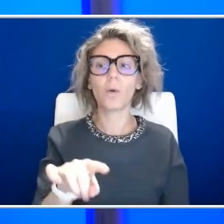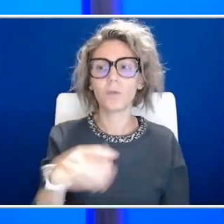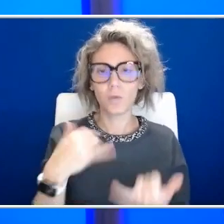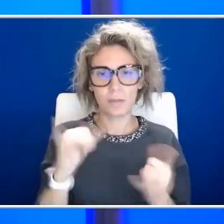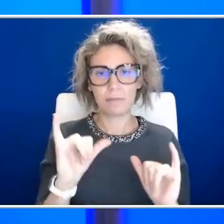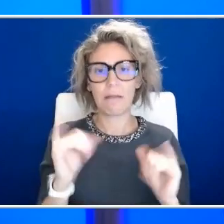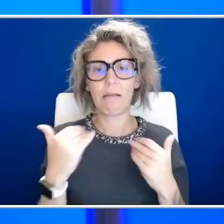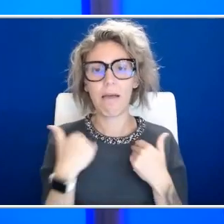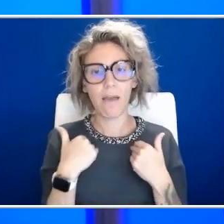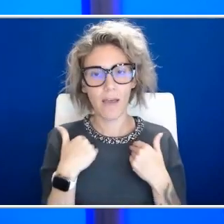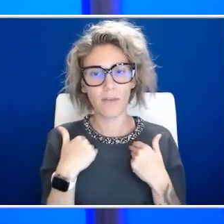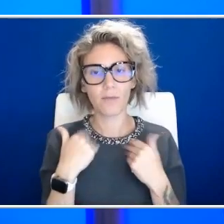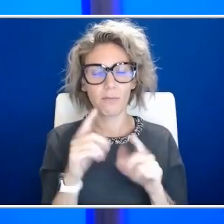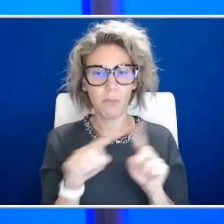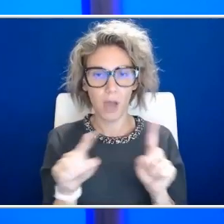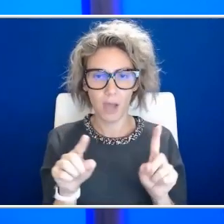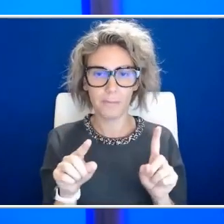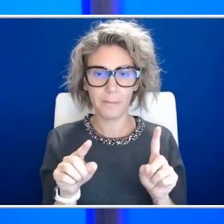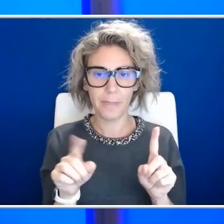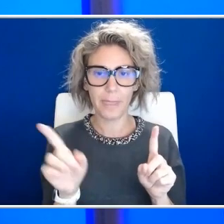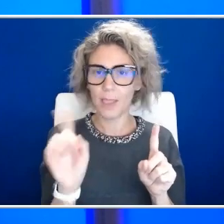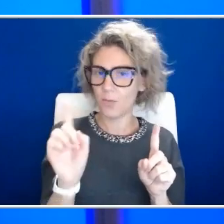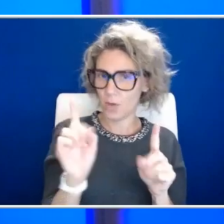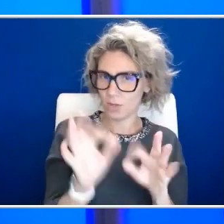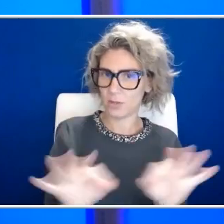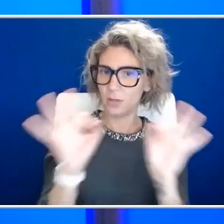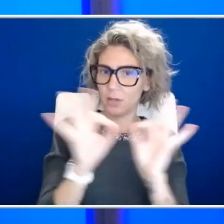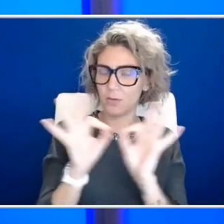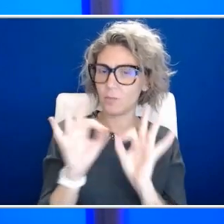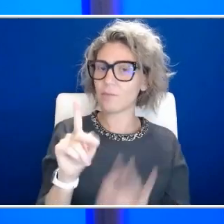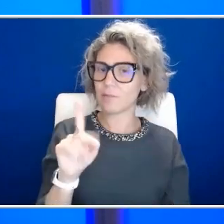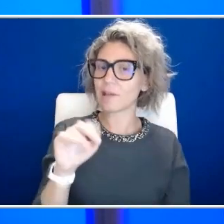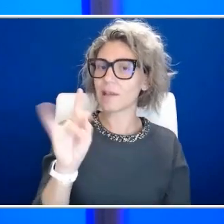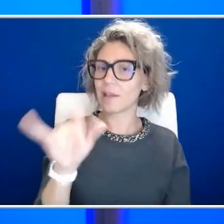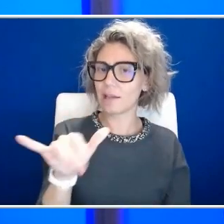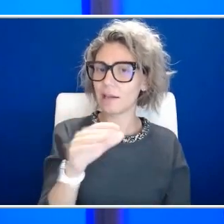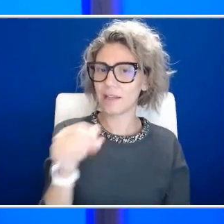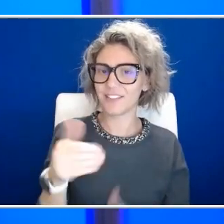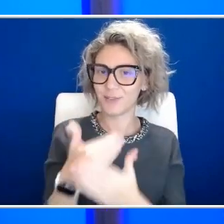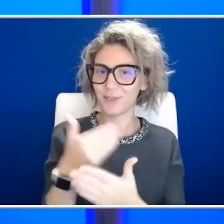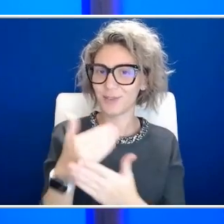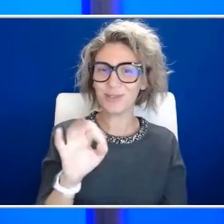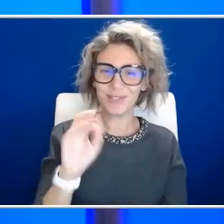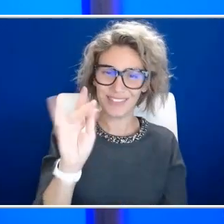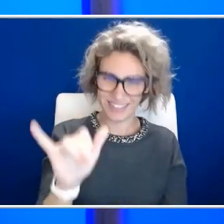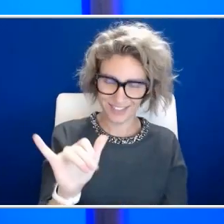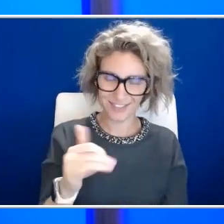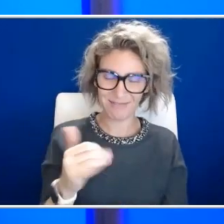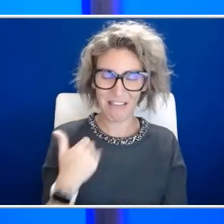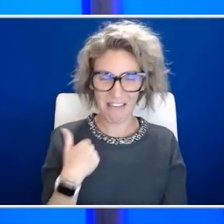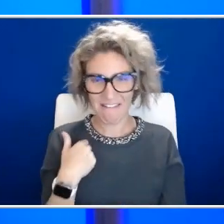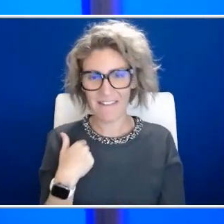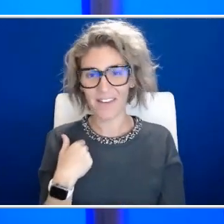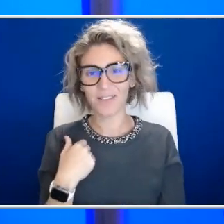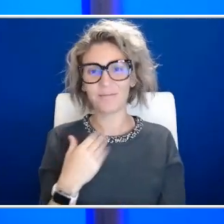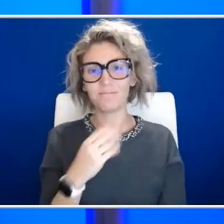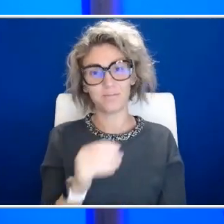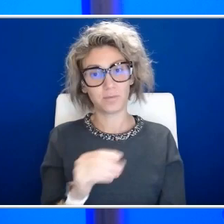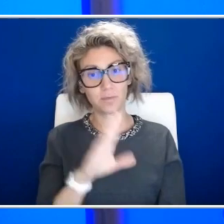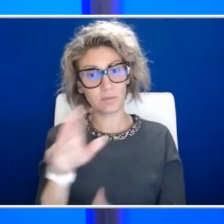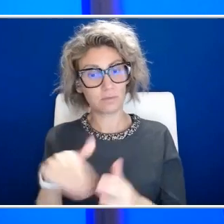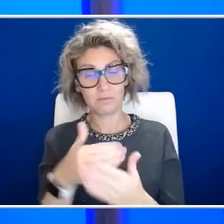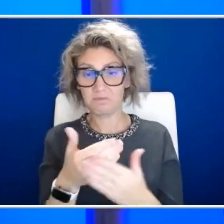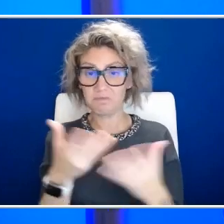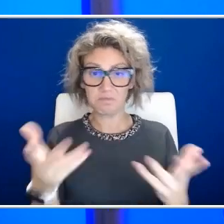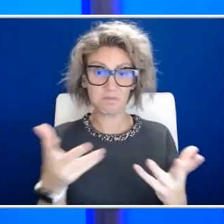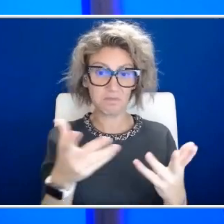But where it matters was the kidney, and he has a new kidney now. So the essentially old kidney just shrivels up